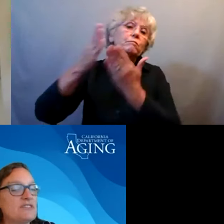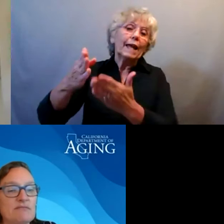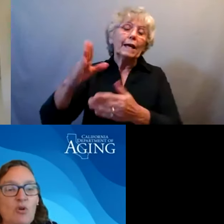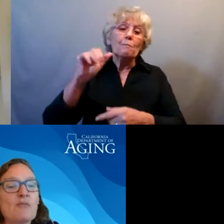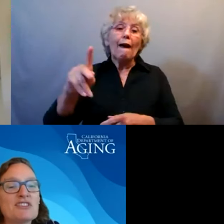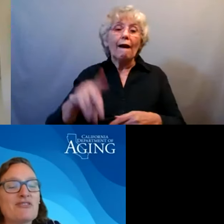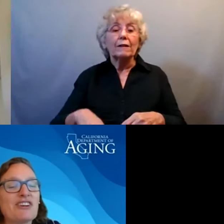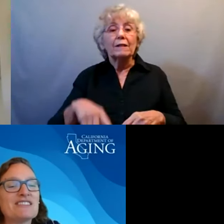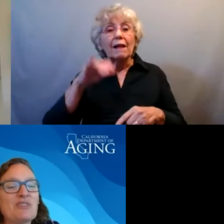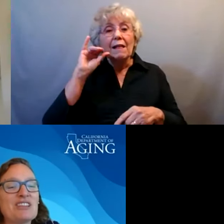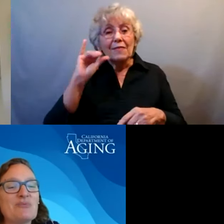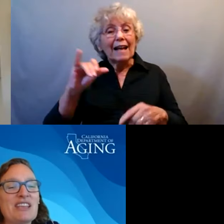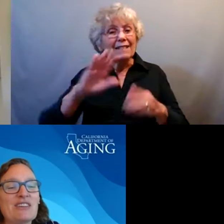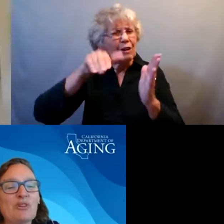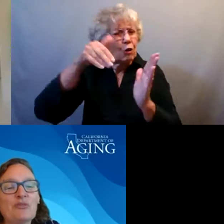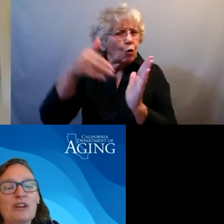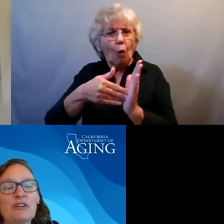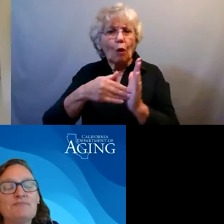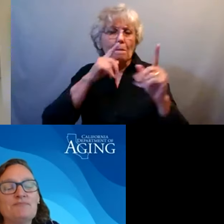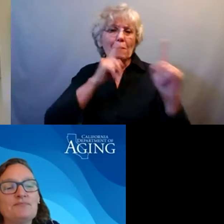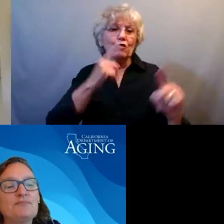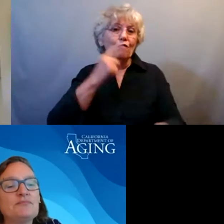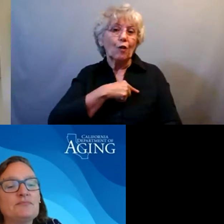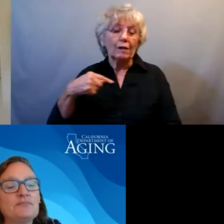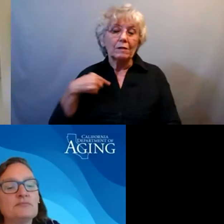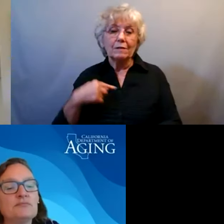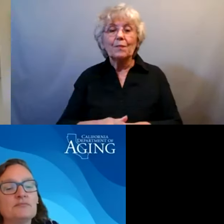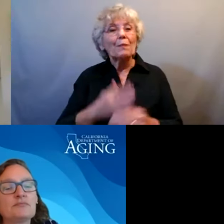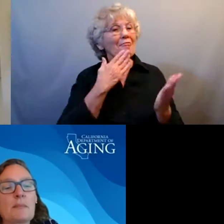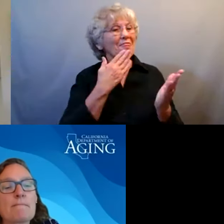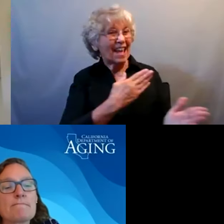This is a core mission for us, and we can and will do better. Thank you, Kim.